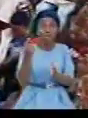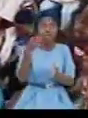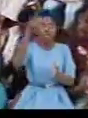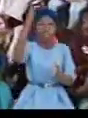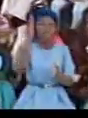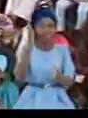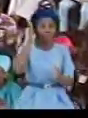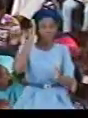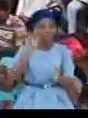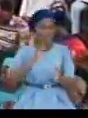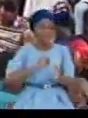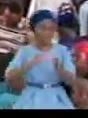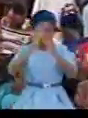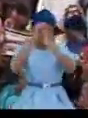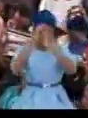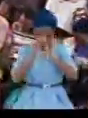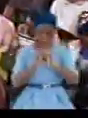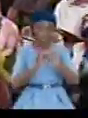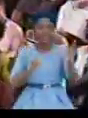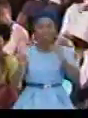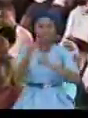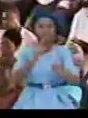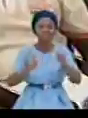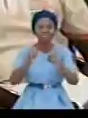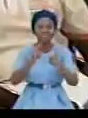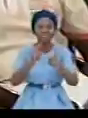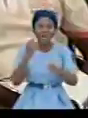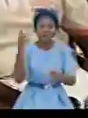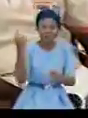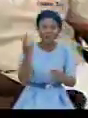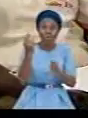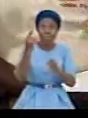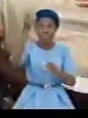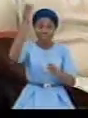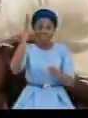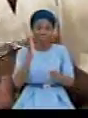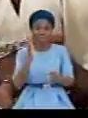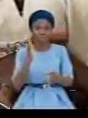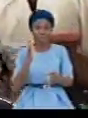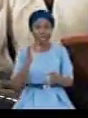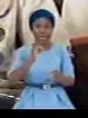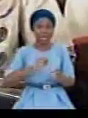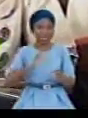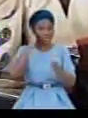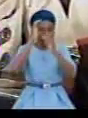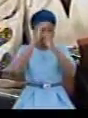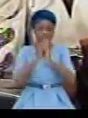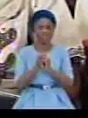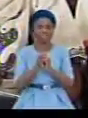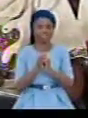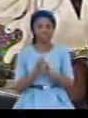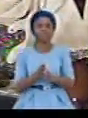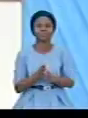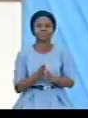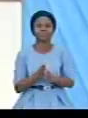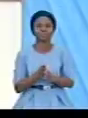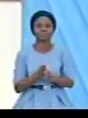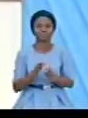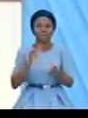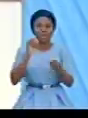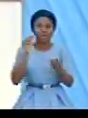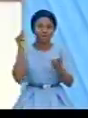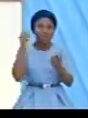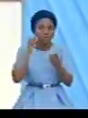Somebody there, only God will you worship. Point number two now. Our trust in